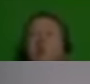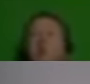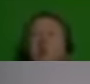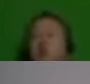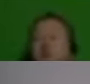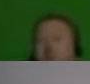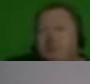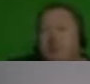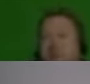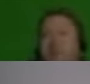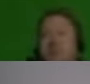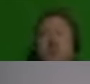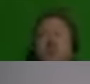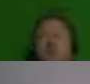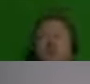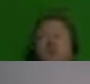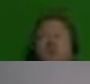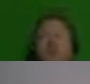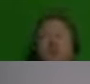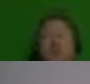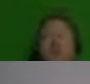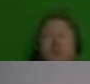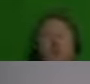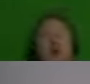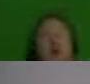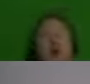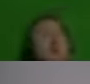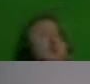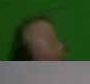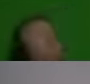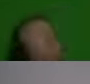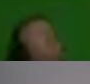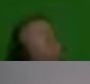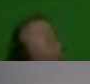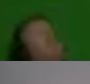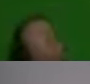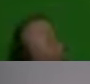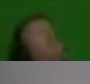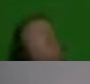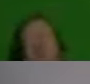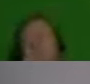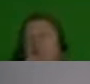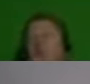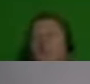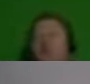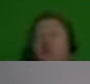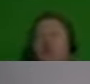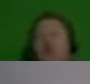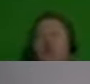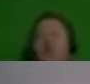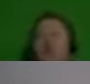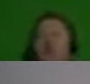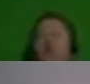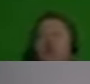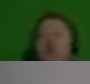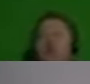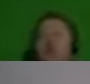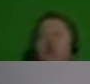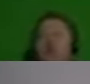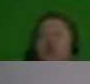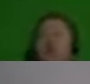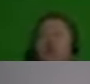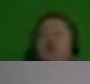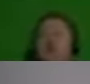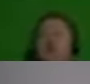responsible policies. Rhetoric of calling it monopoly and Get the money from taxing